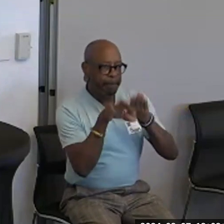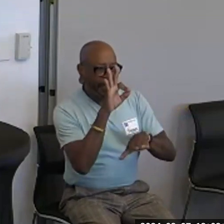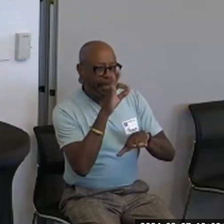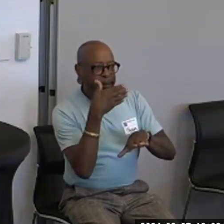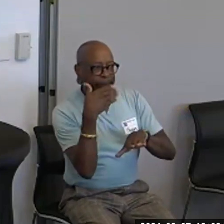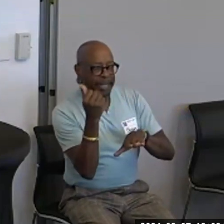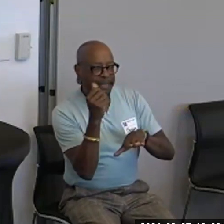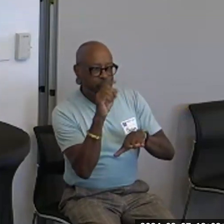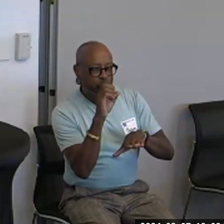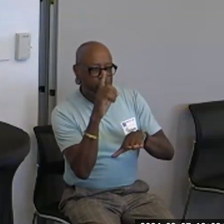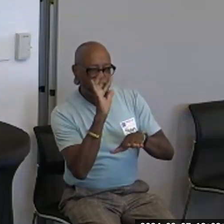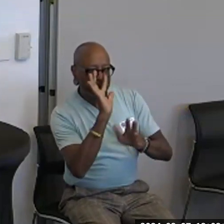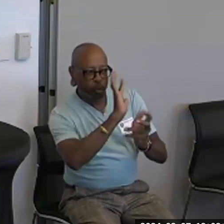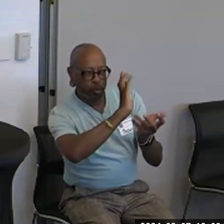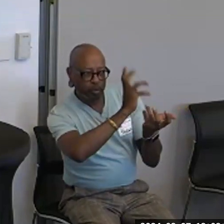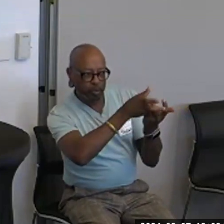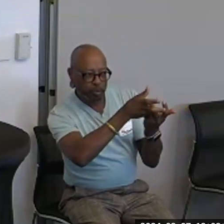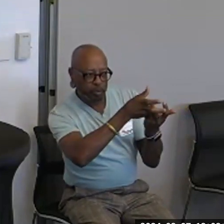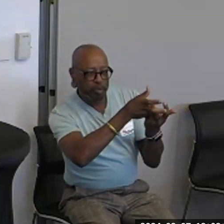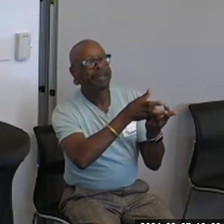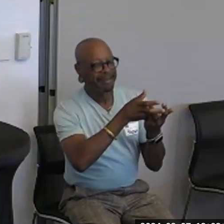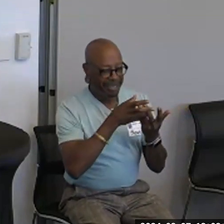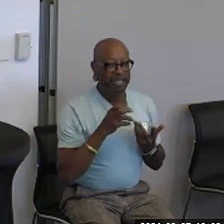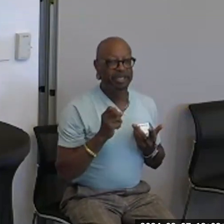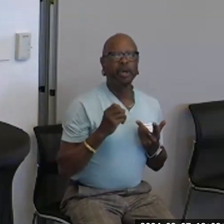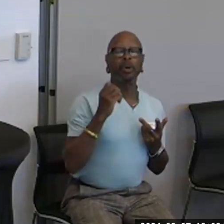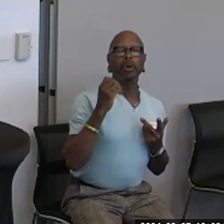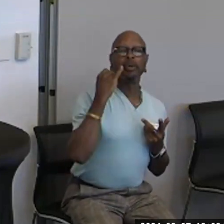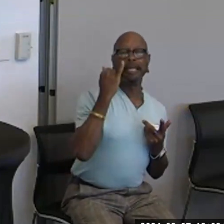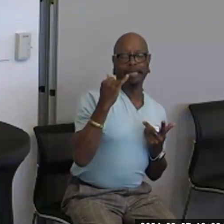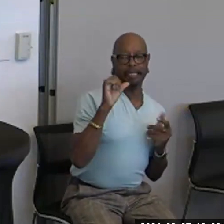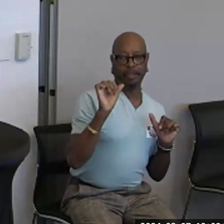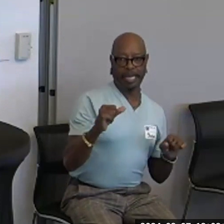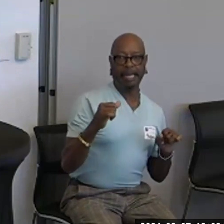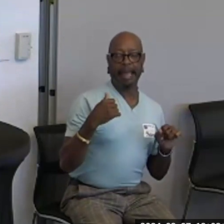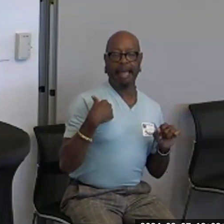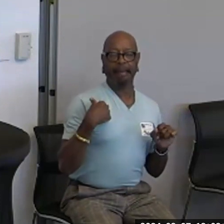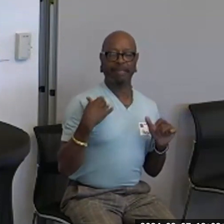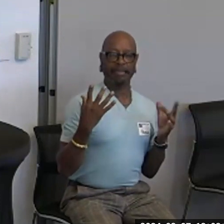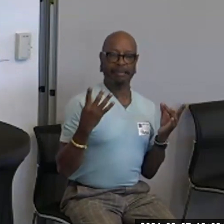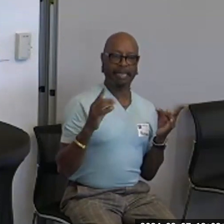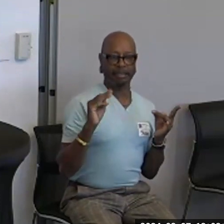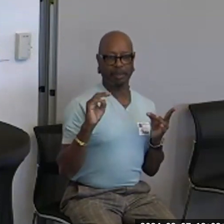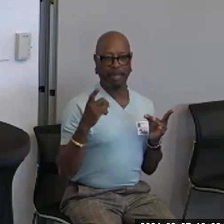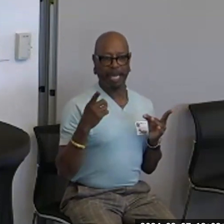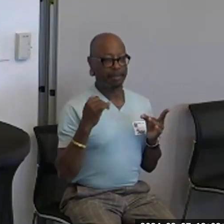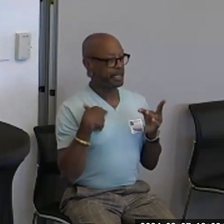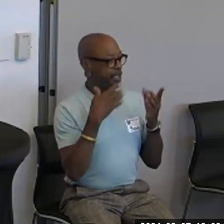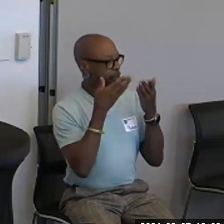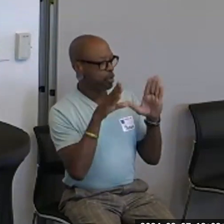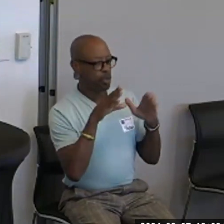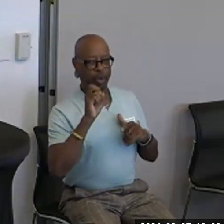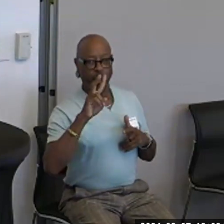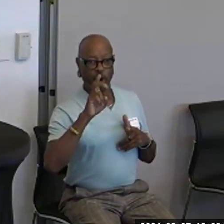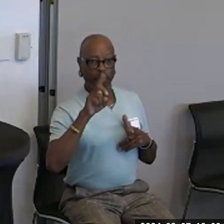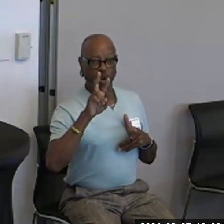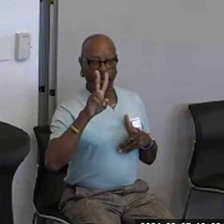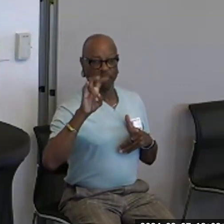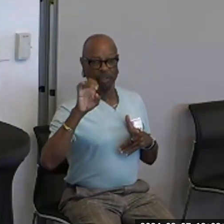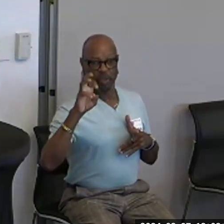to go together. So the idea that you can have tactile maps and an overview and a picture of